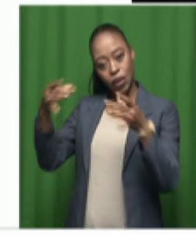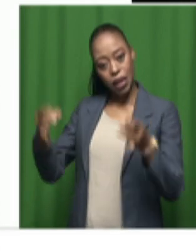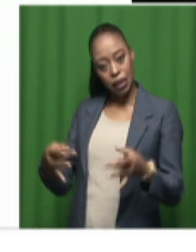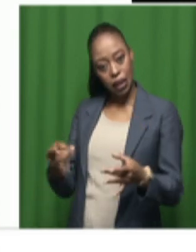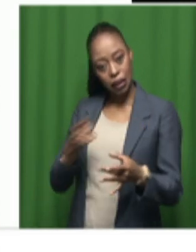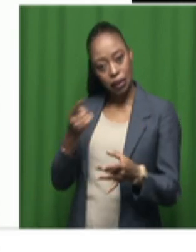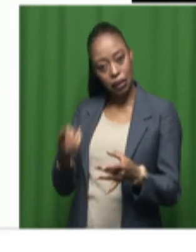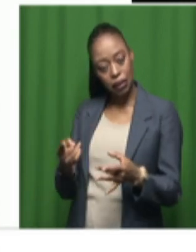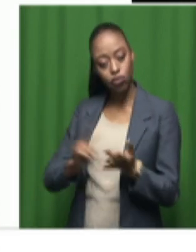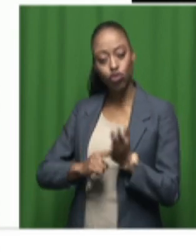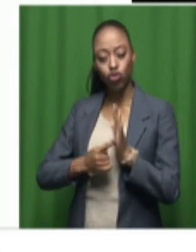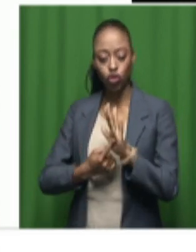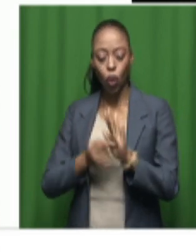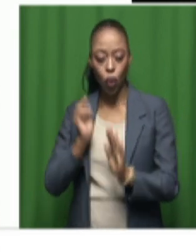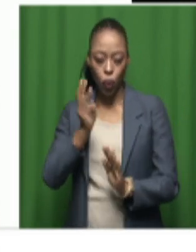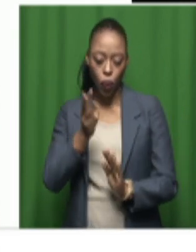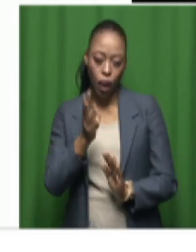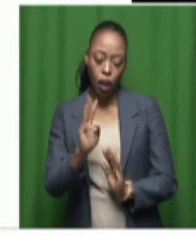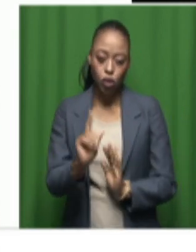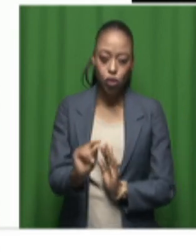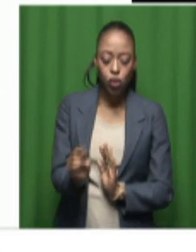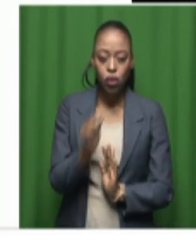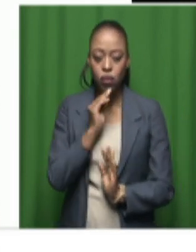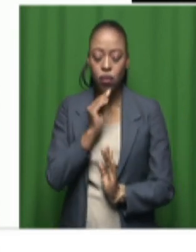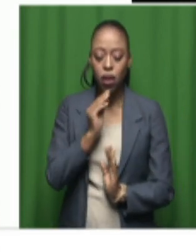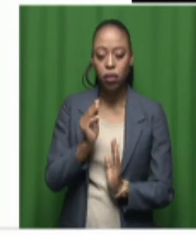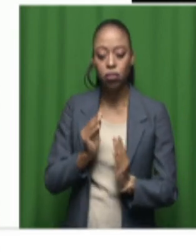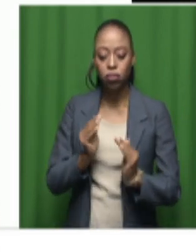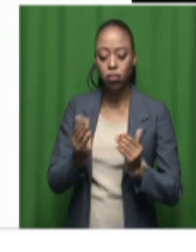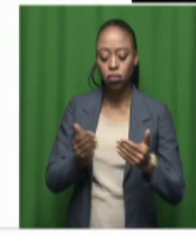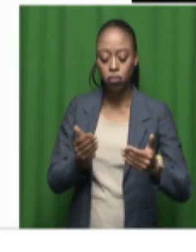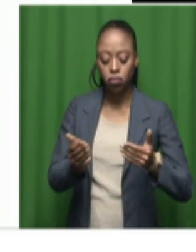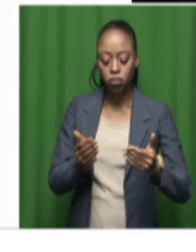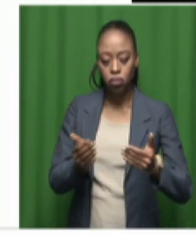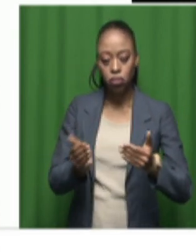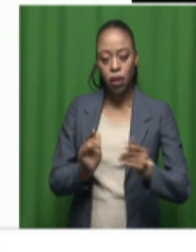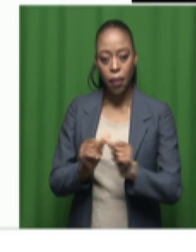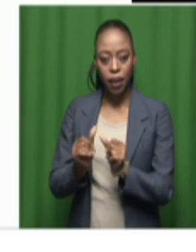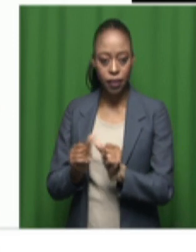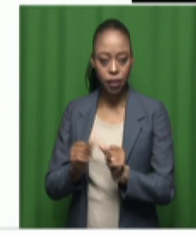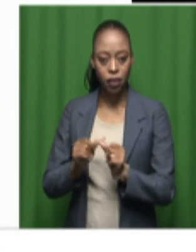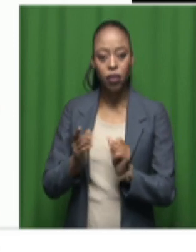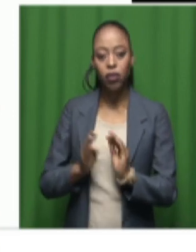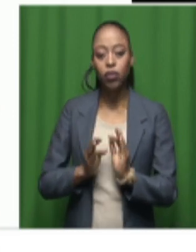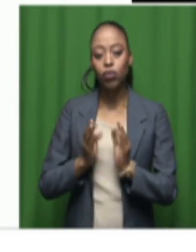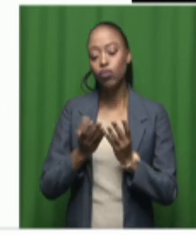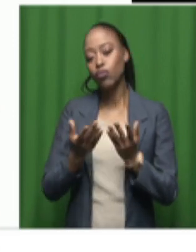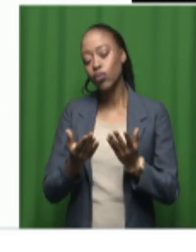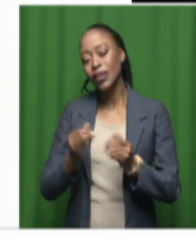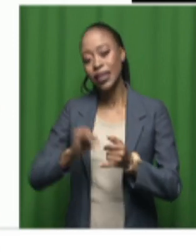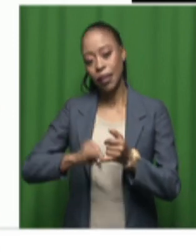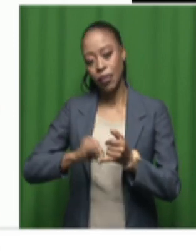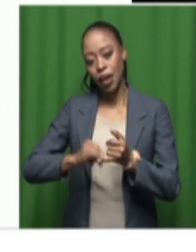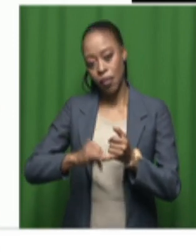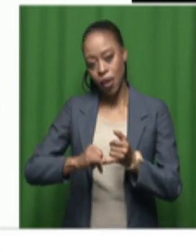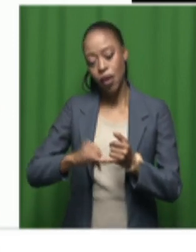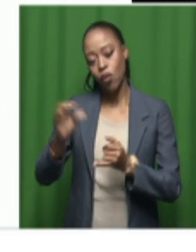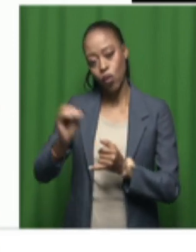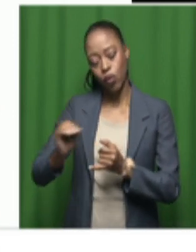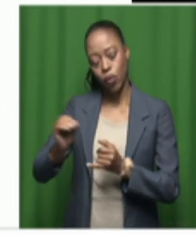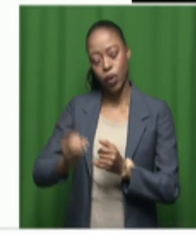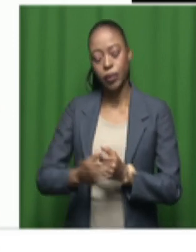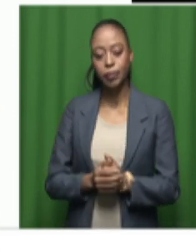also begin to show a moderation as we are going forward into September and